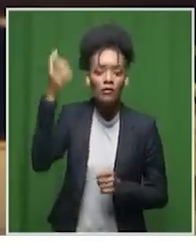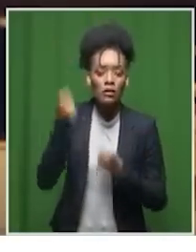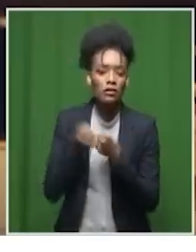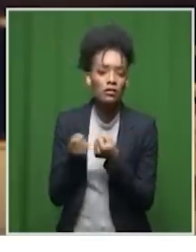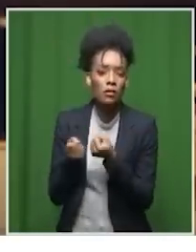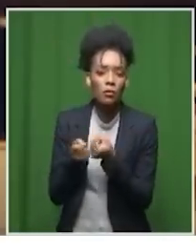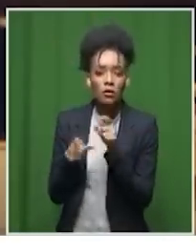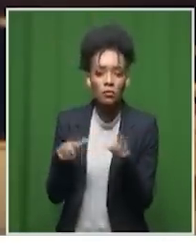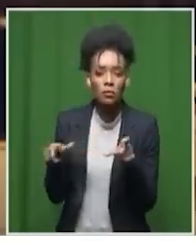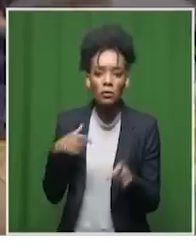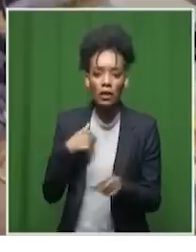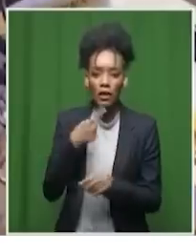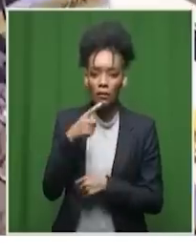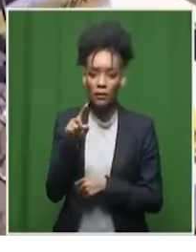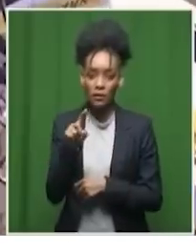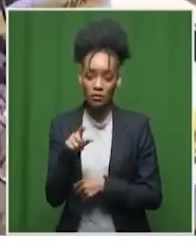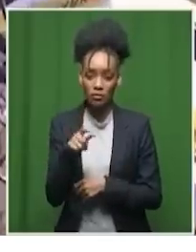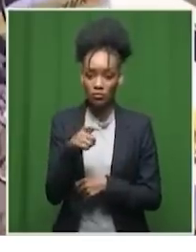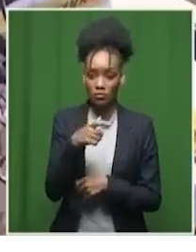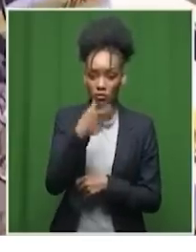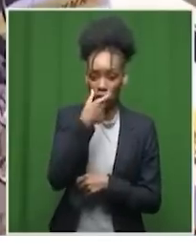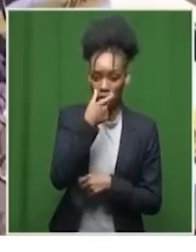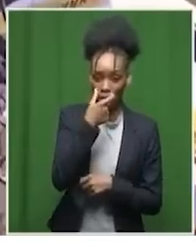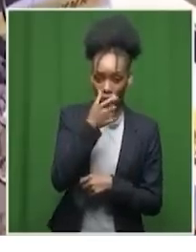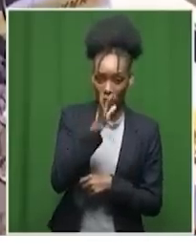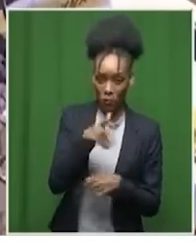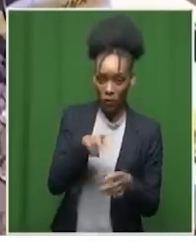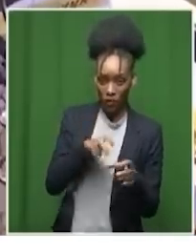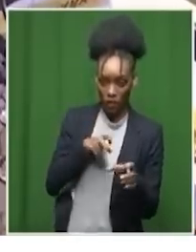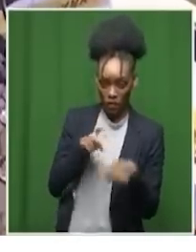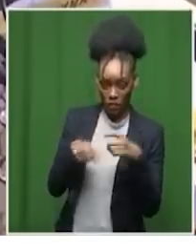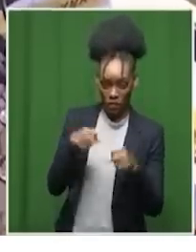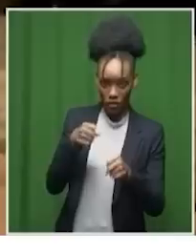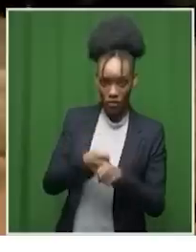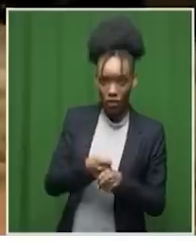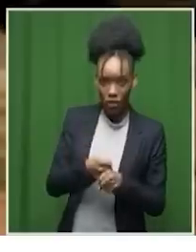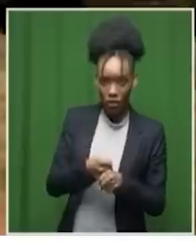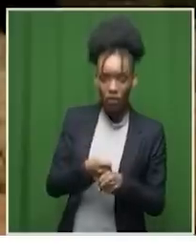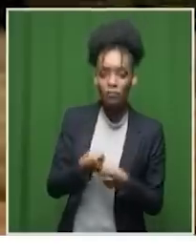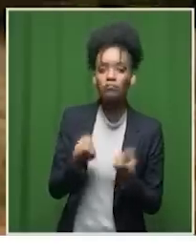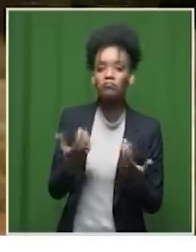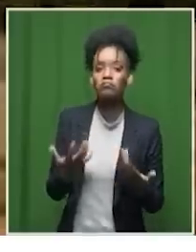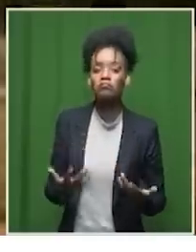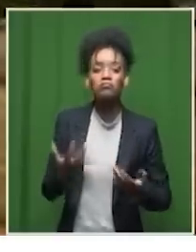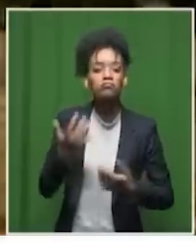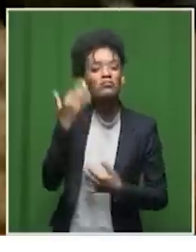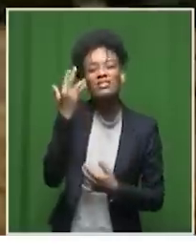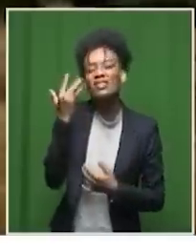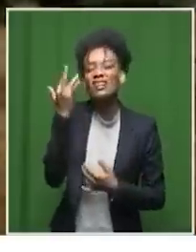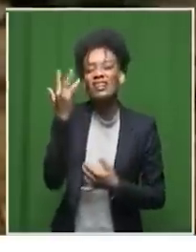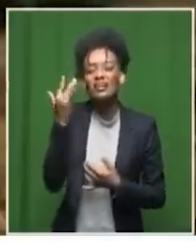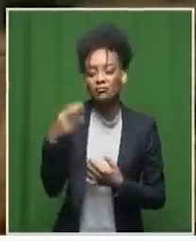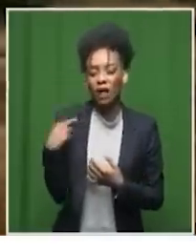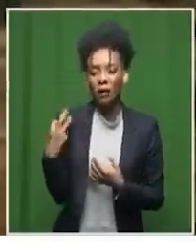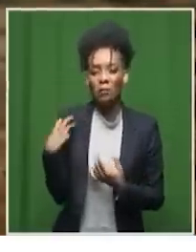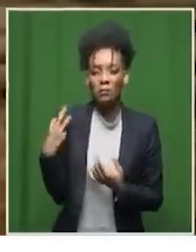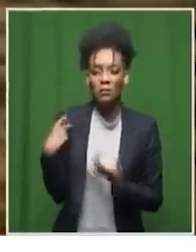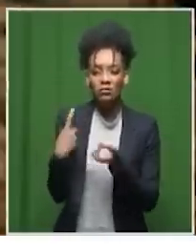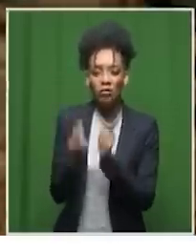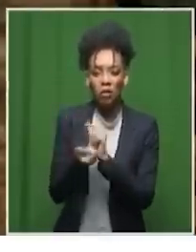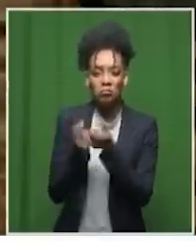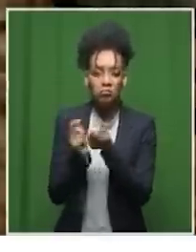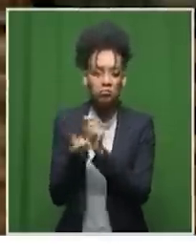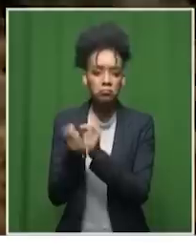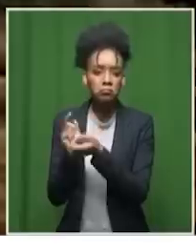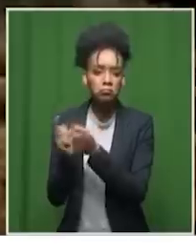whether Ramaphosa will step down in the course of this year. And pondering the changes to his cabinet and on